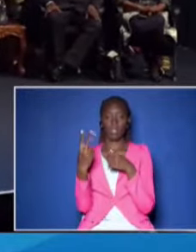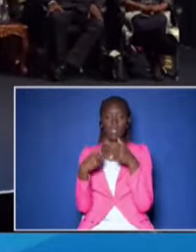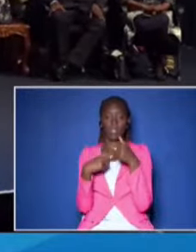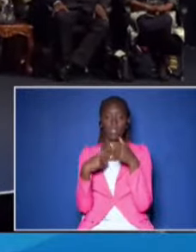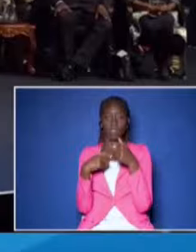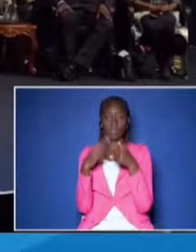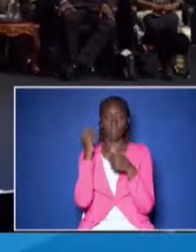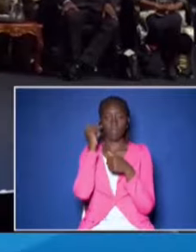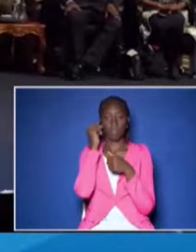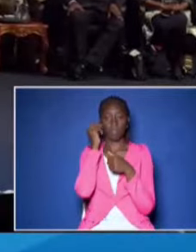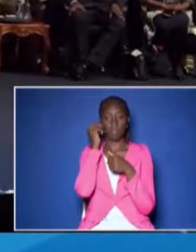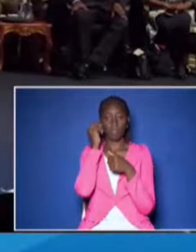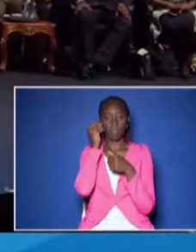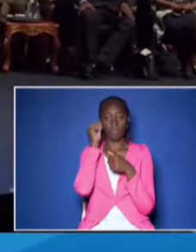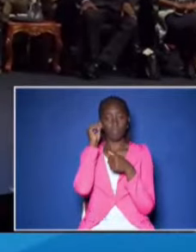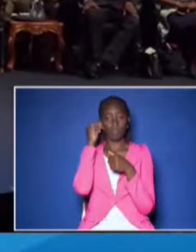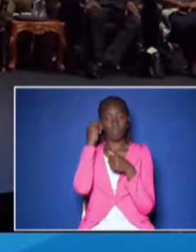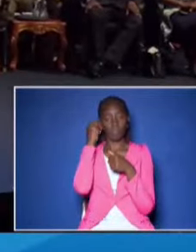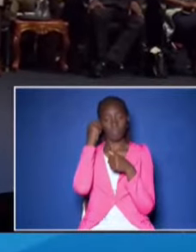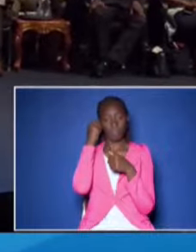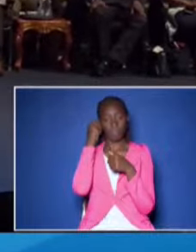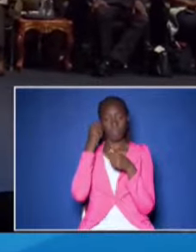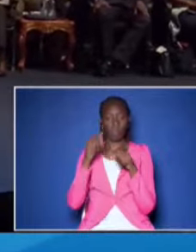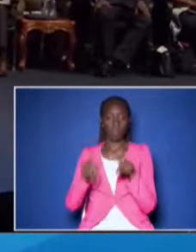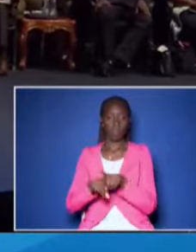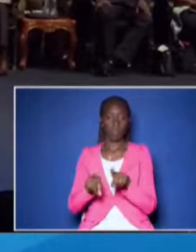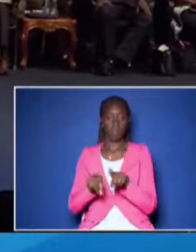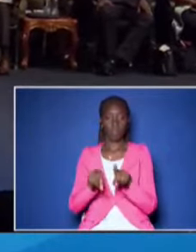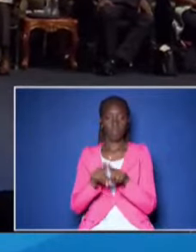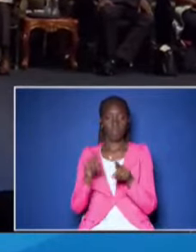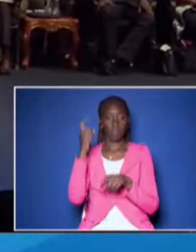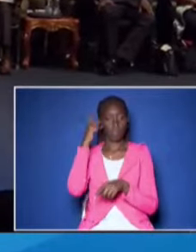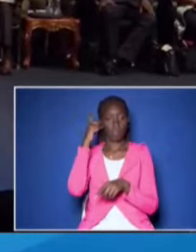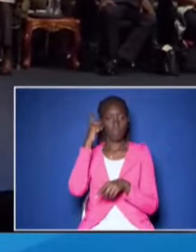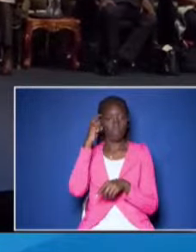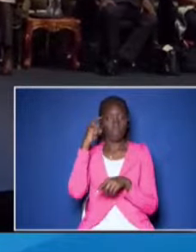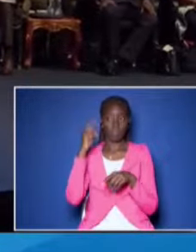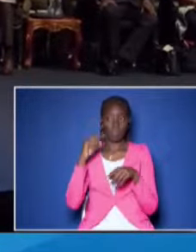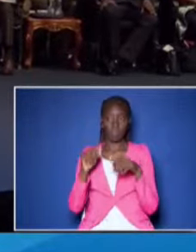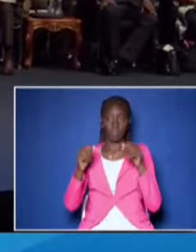something real real gentle here the Mind